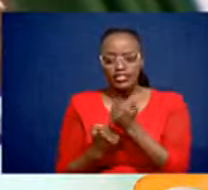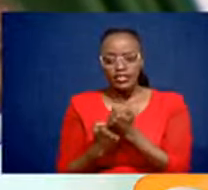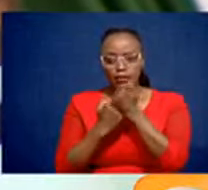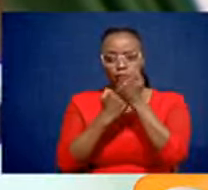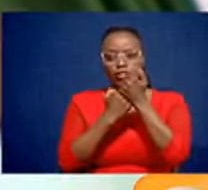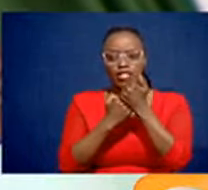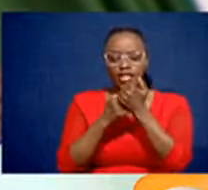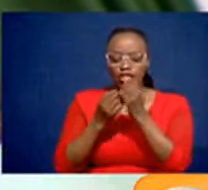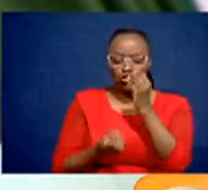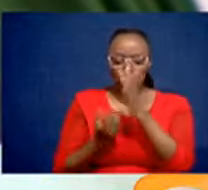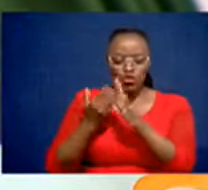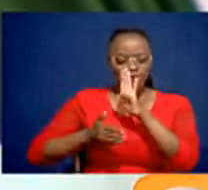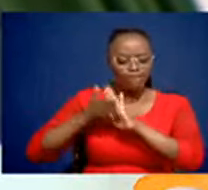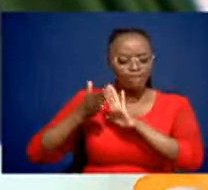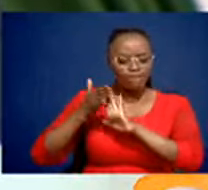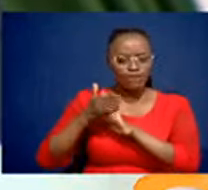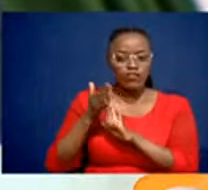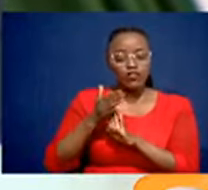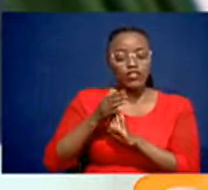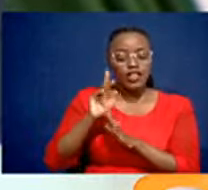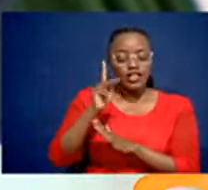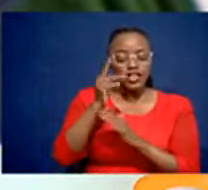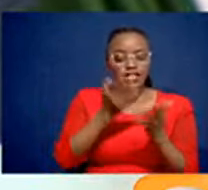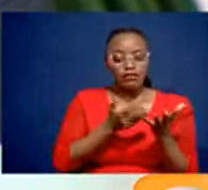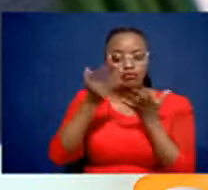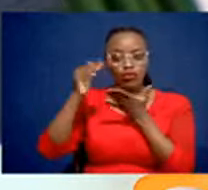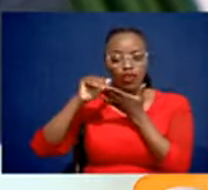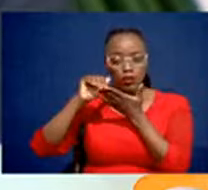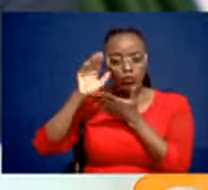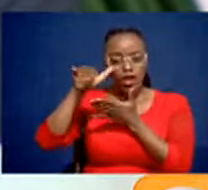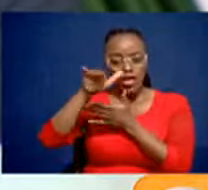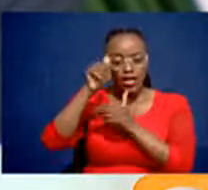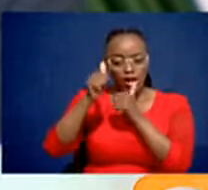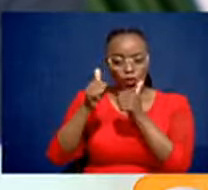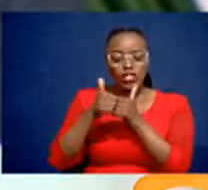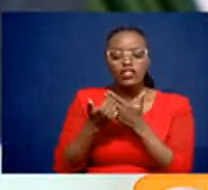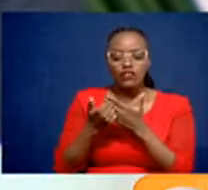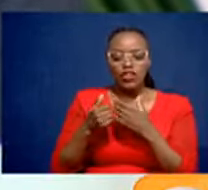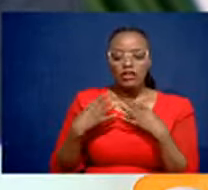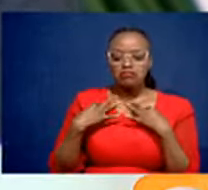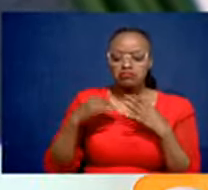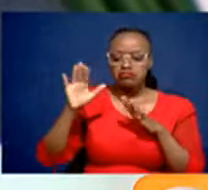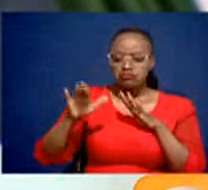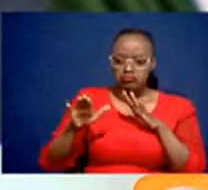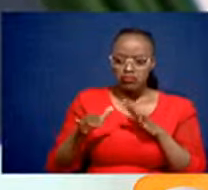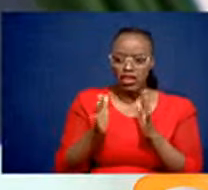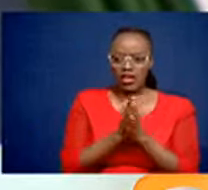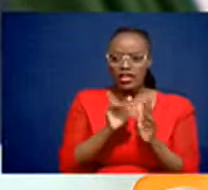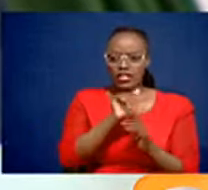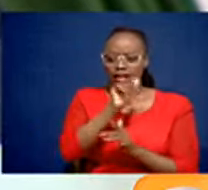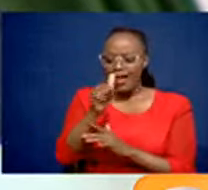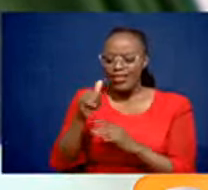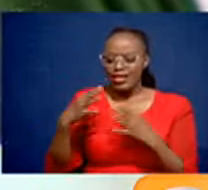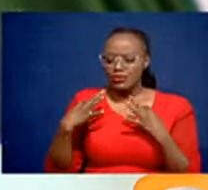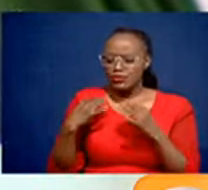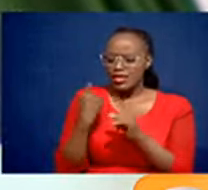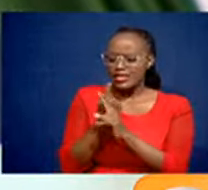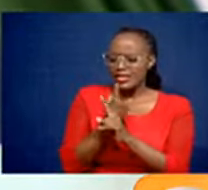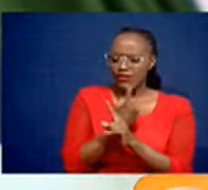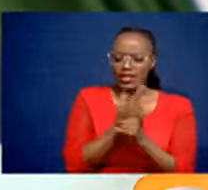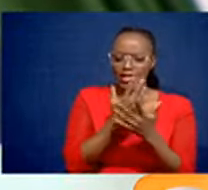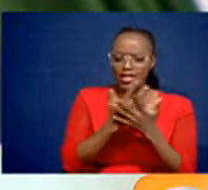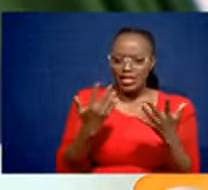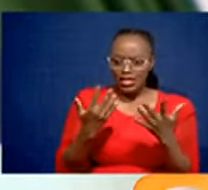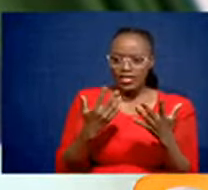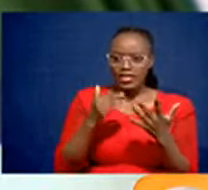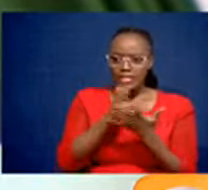the rapid growth of Kenyan exports, especially in the textile and apparel sector.